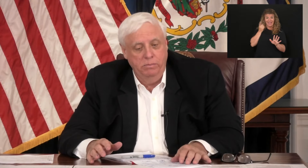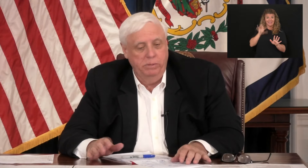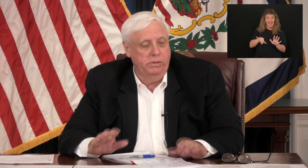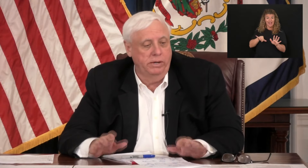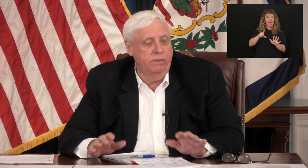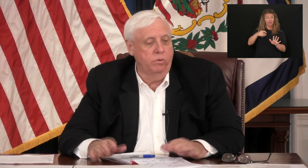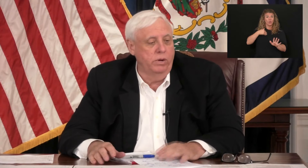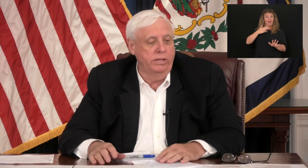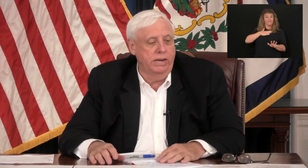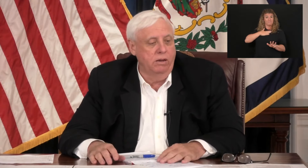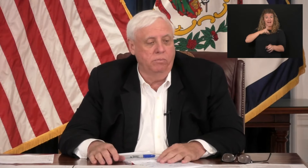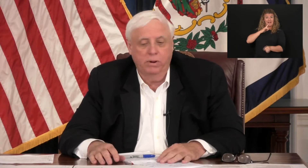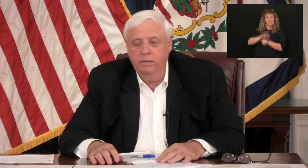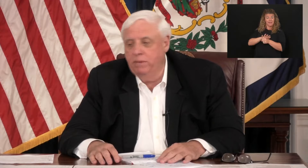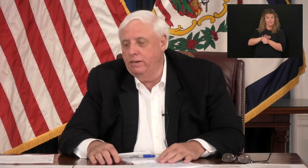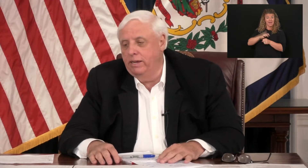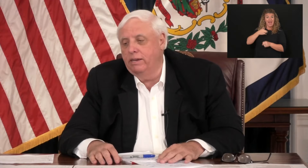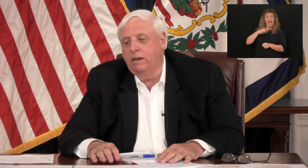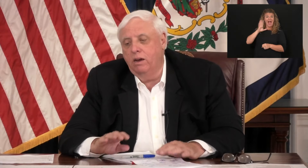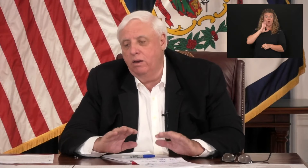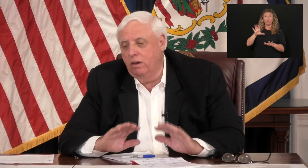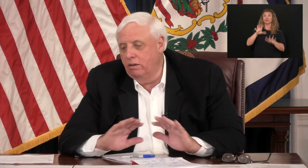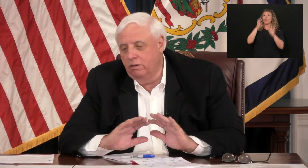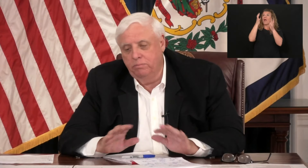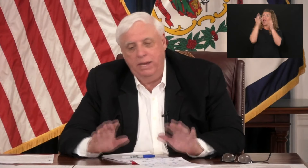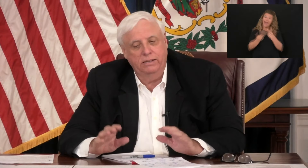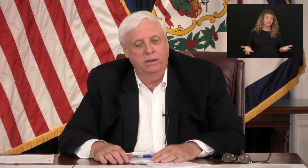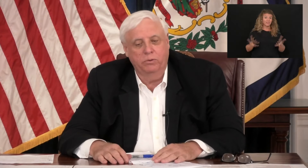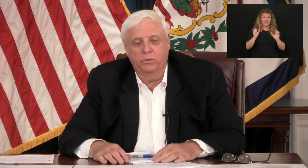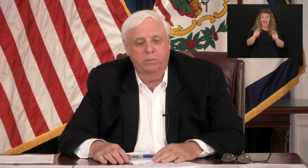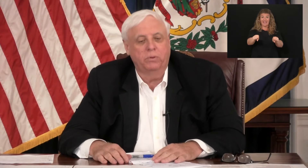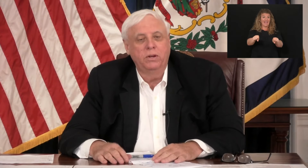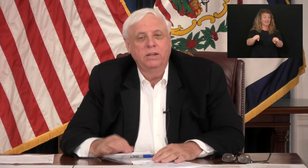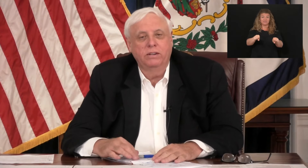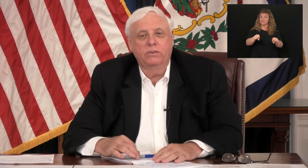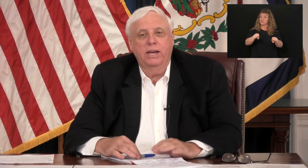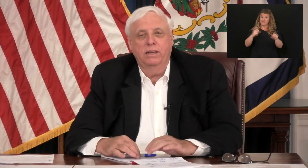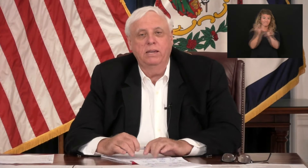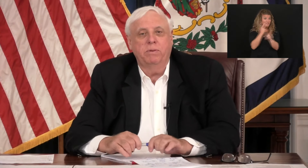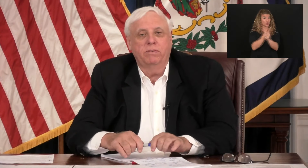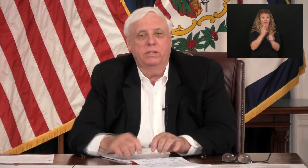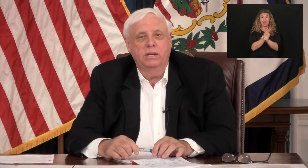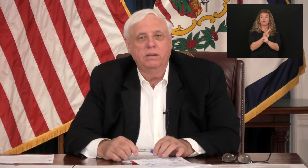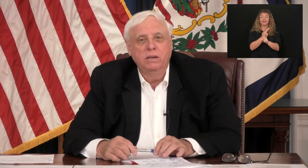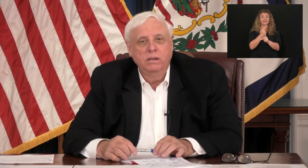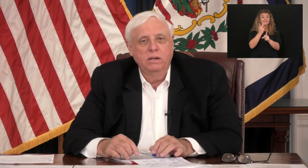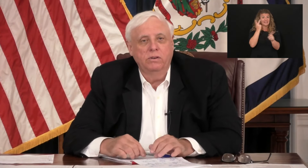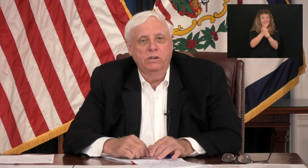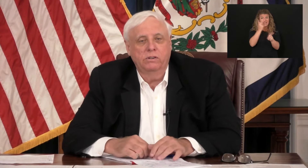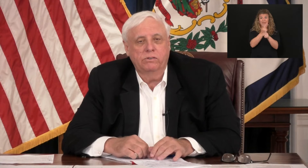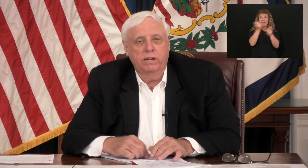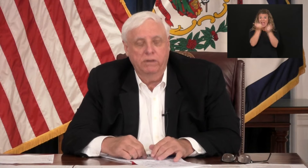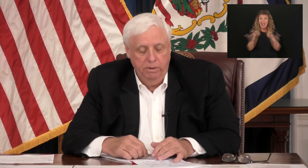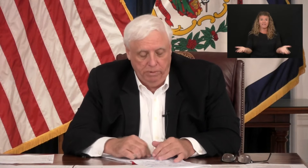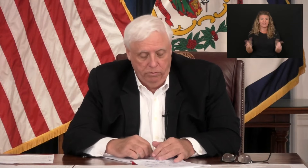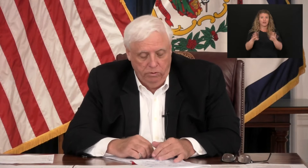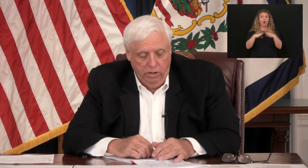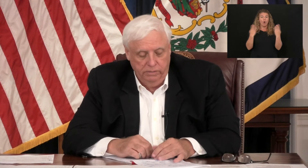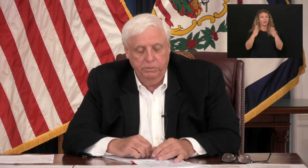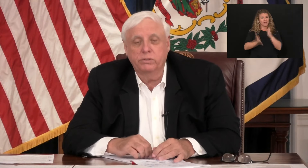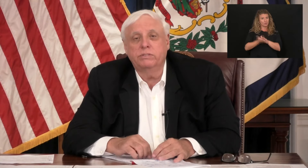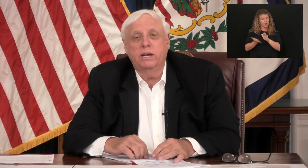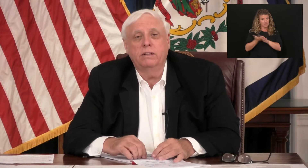my commitment in every way that I'll break my neck, back double, triple, to try to keep everything, to try to keep our